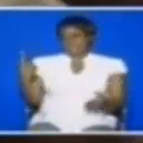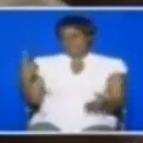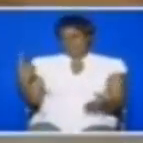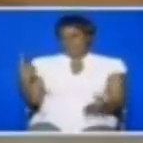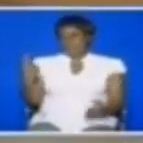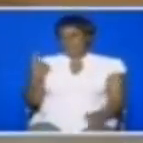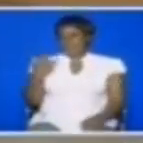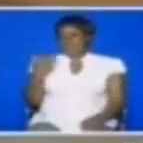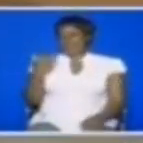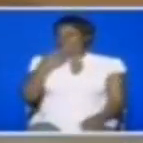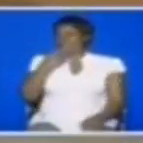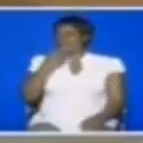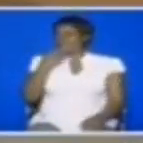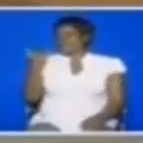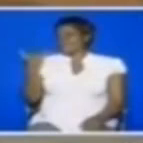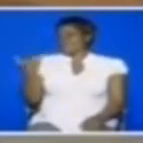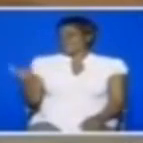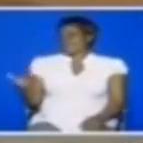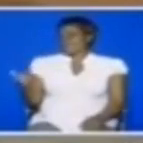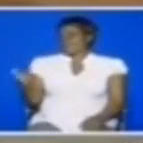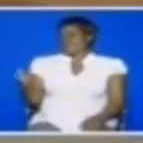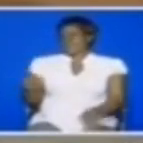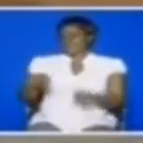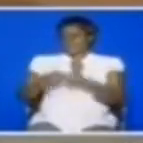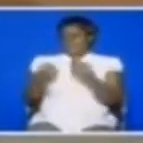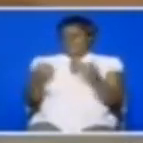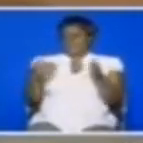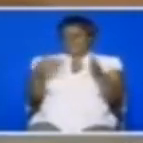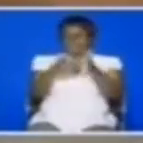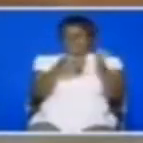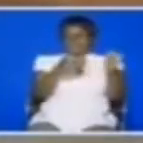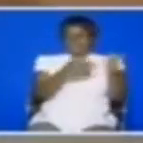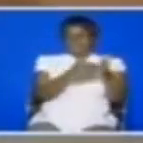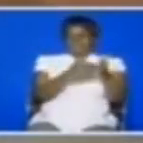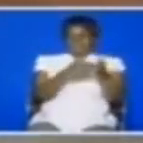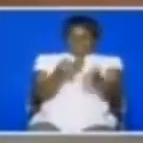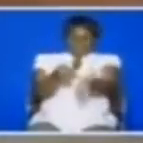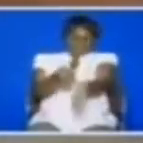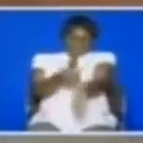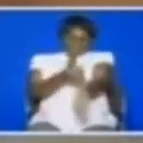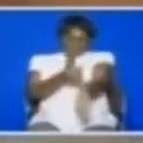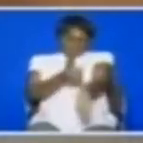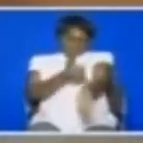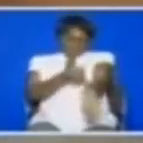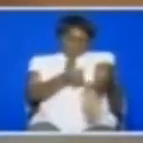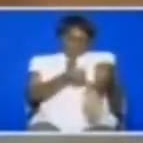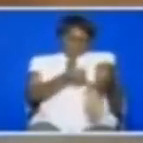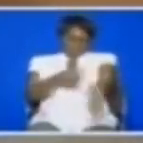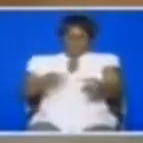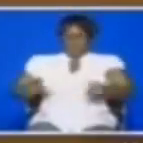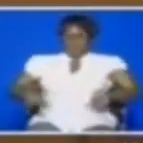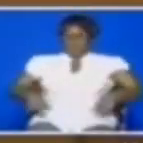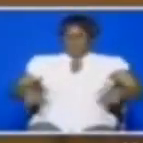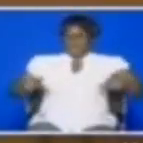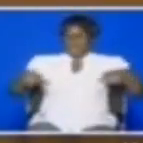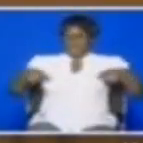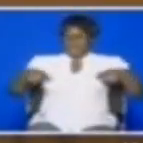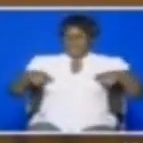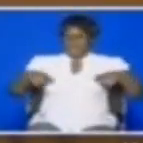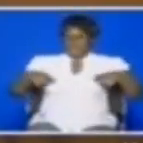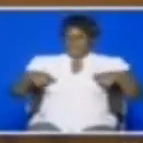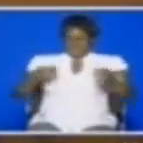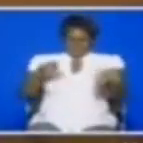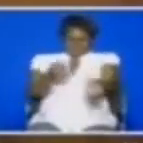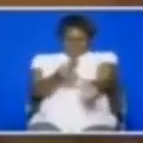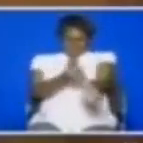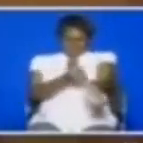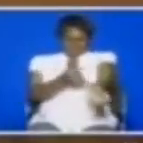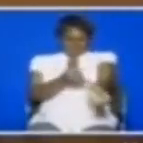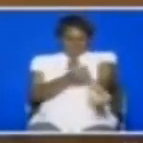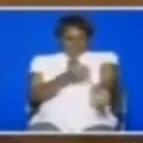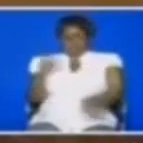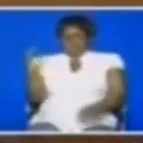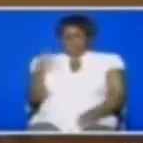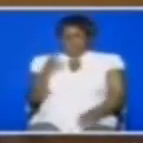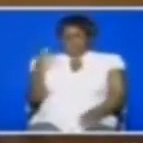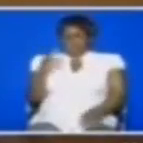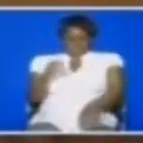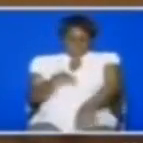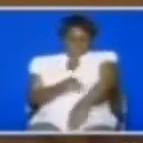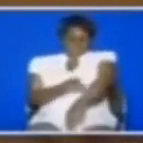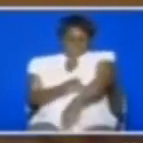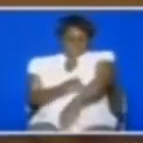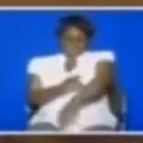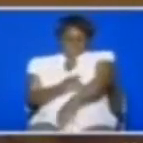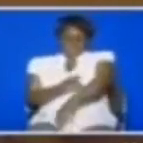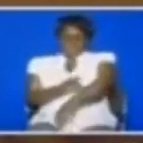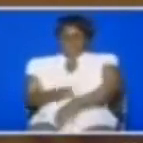Nyeri Town is, however, breaking the barriers. His artistic self comes alive when he's etching in tattoos on his client's skin.